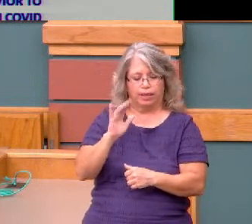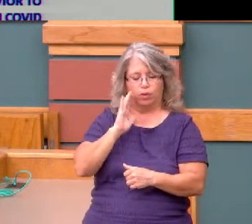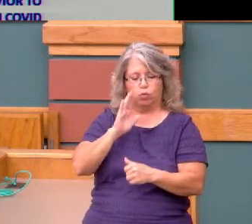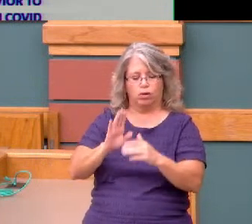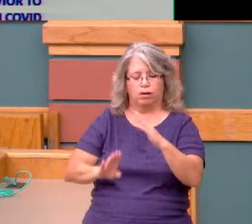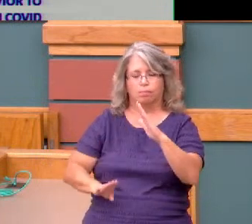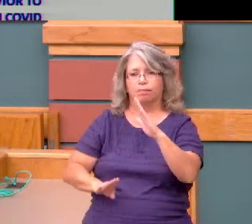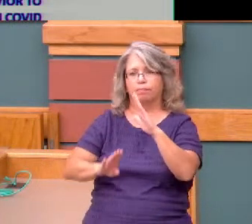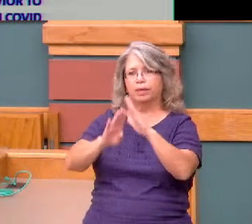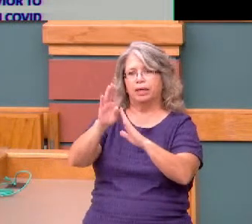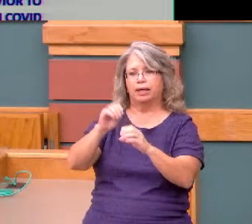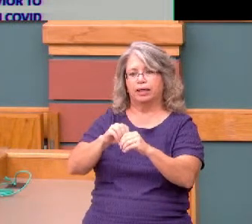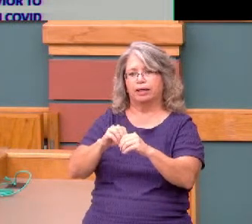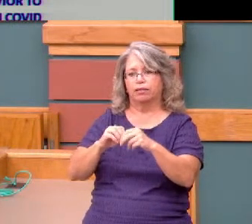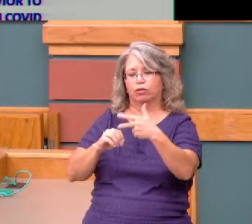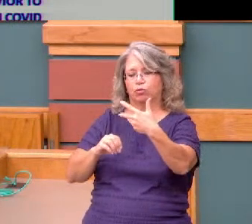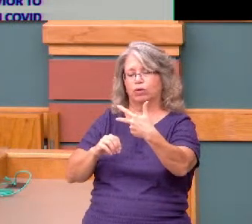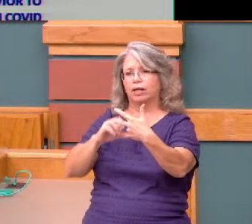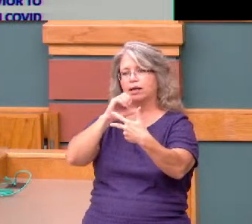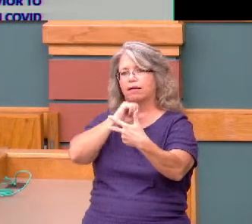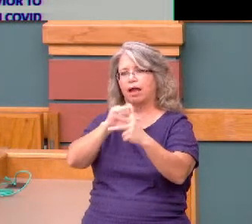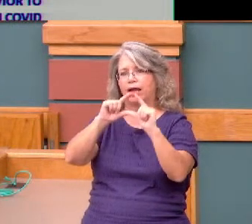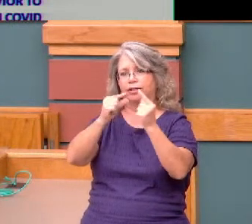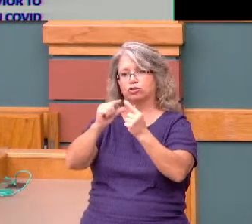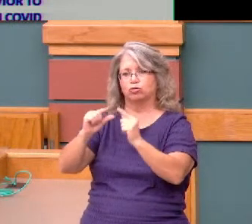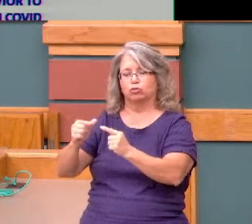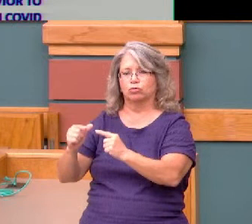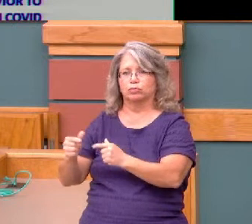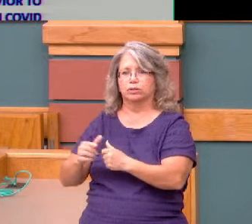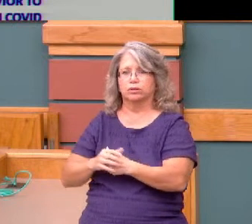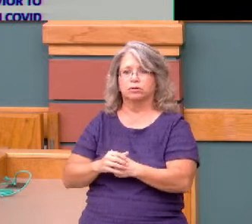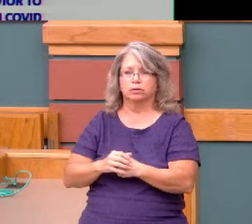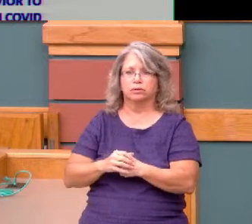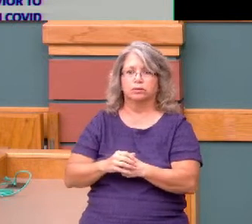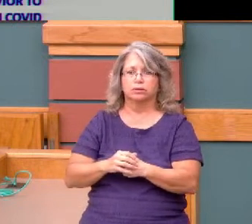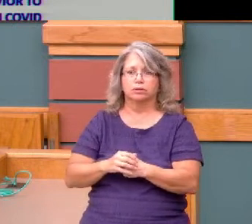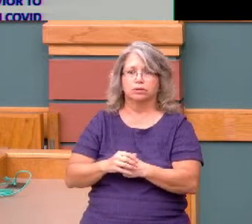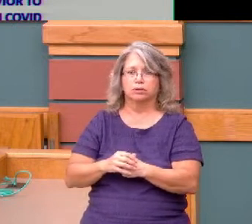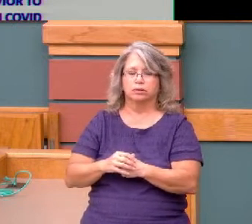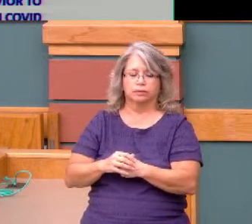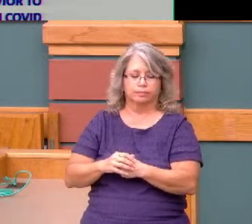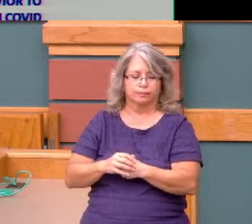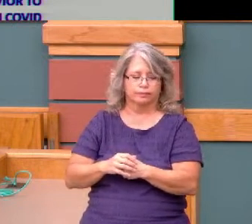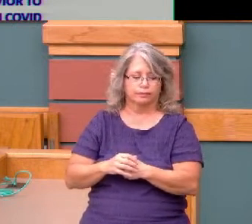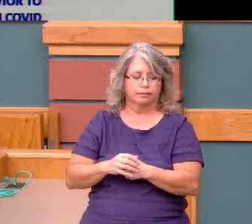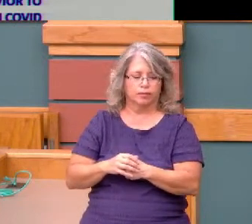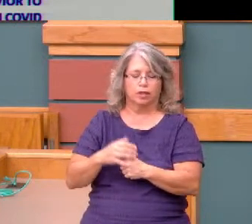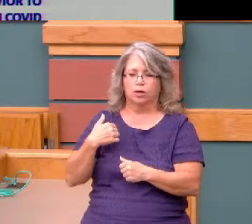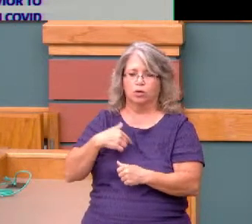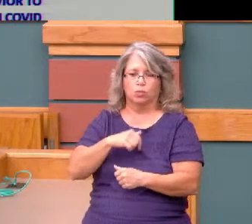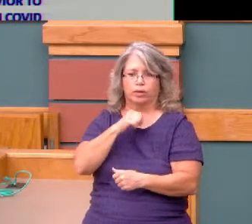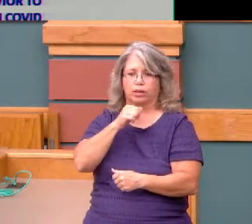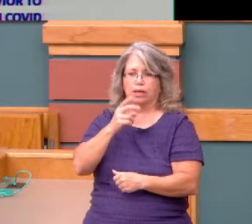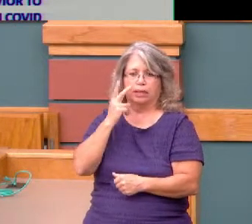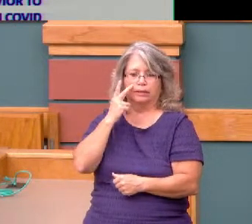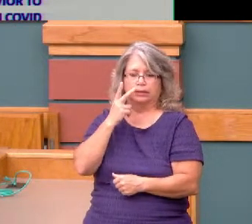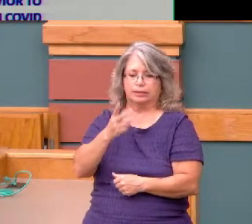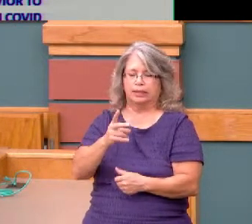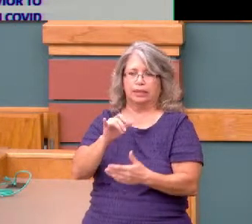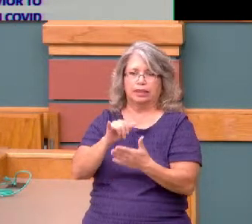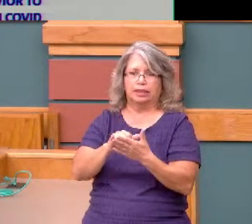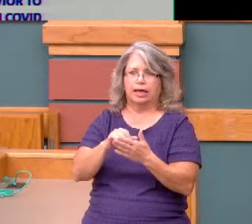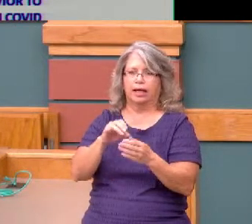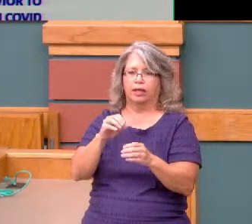does look like there is an indication that peaking in the number of cases is occurring. But we're not seeing that yet in the 0